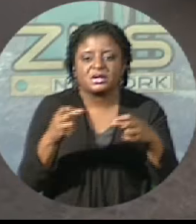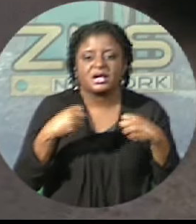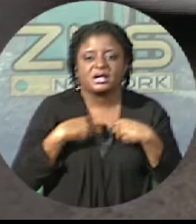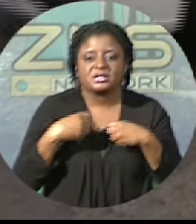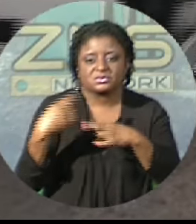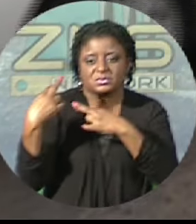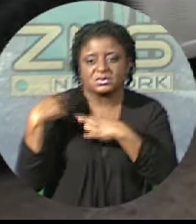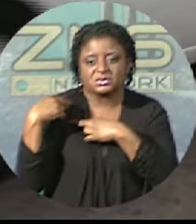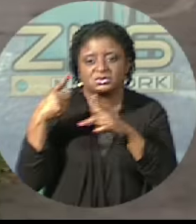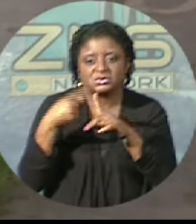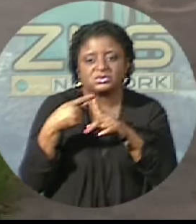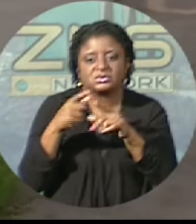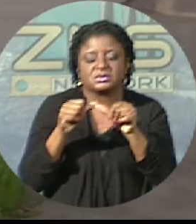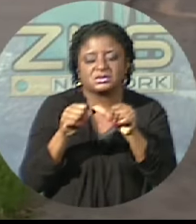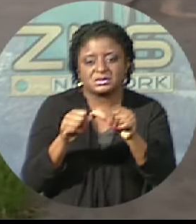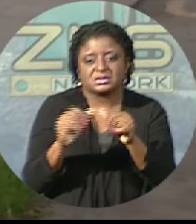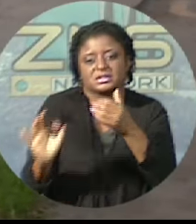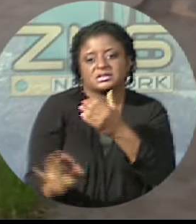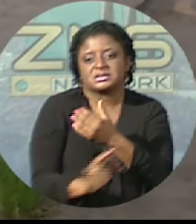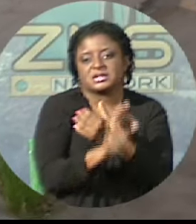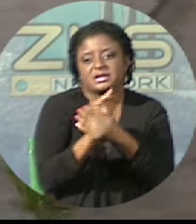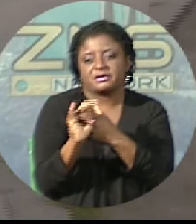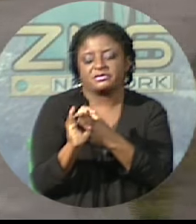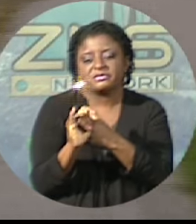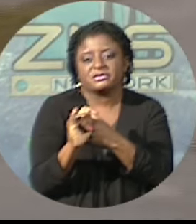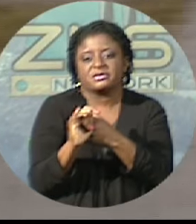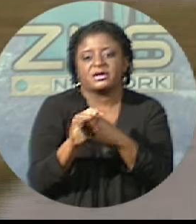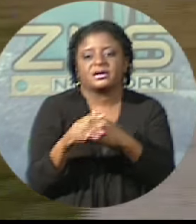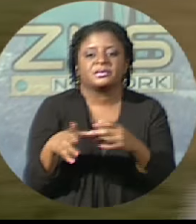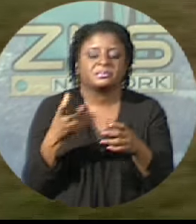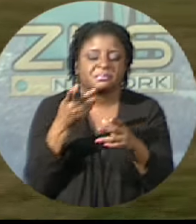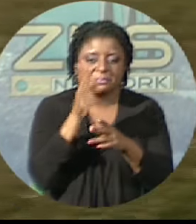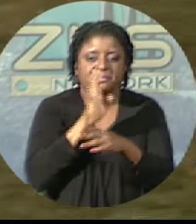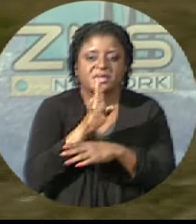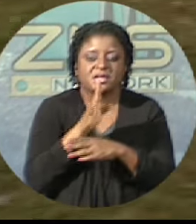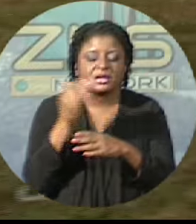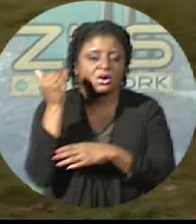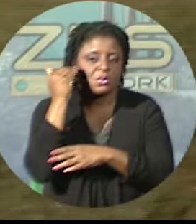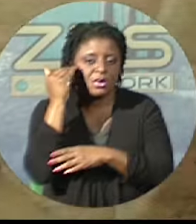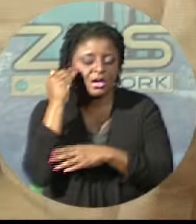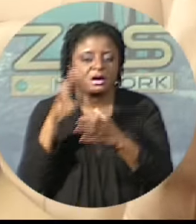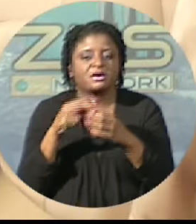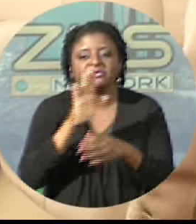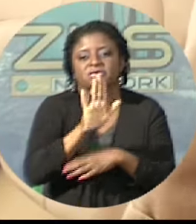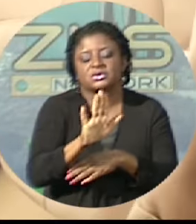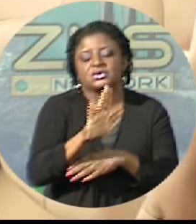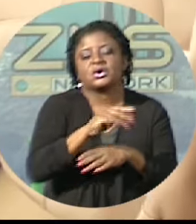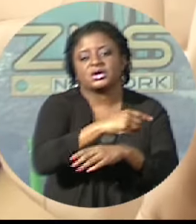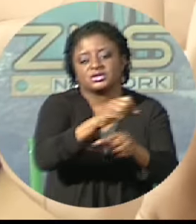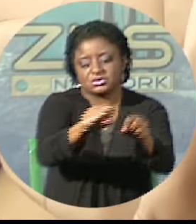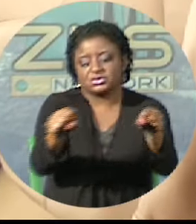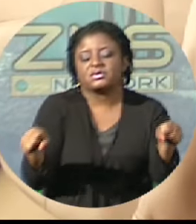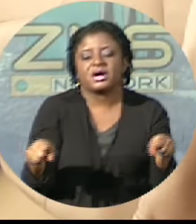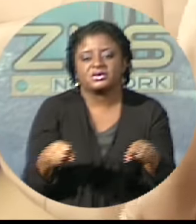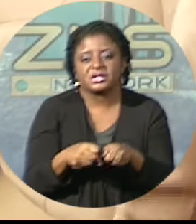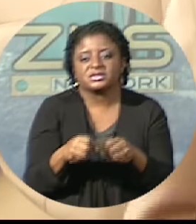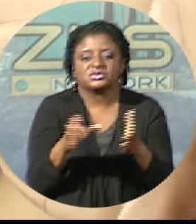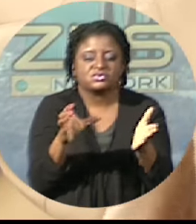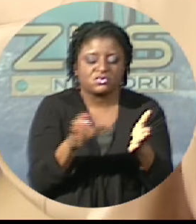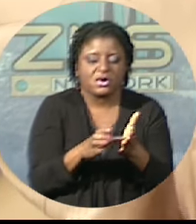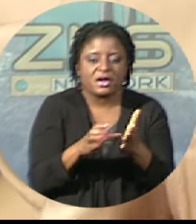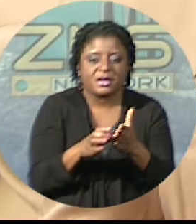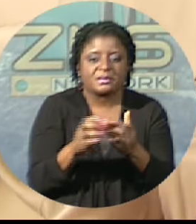advising residents to be aware of their surroundings while shopping this season. The crime prevention or